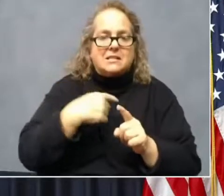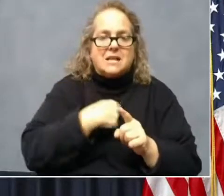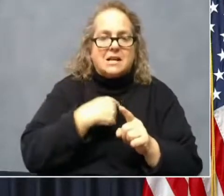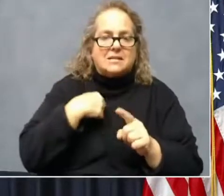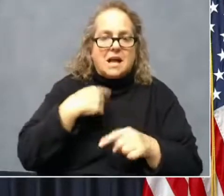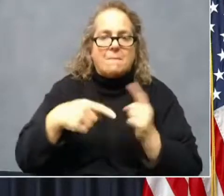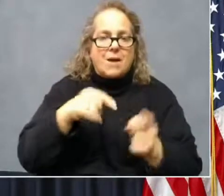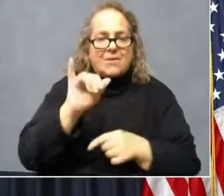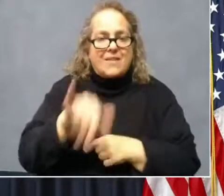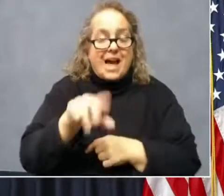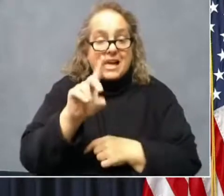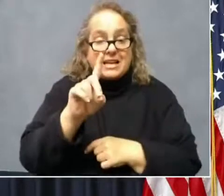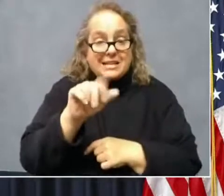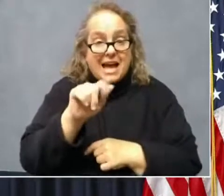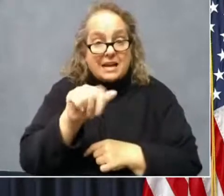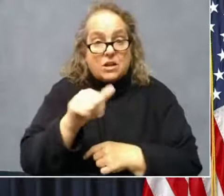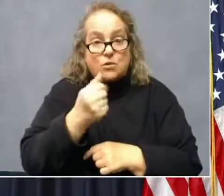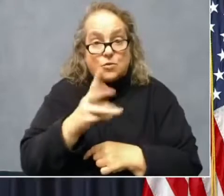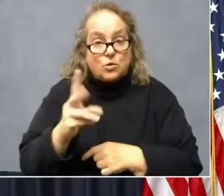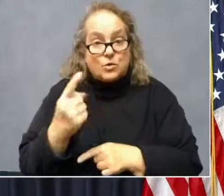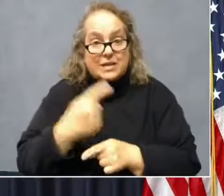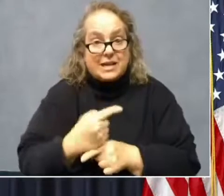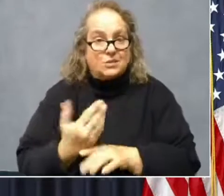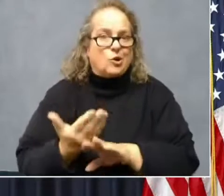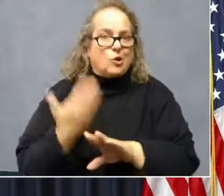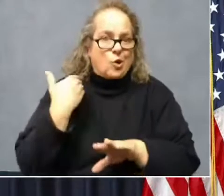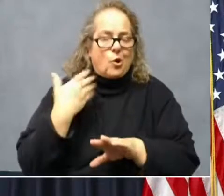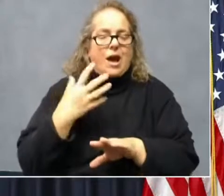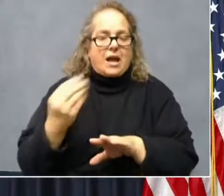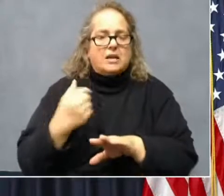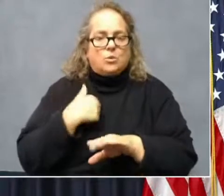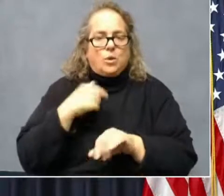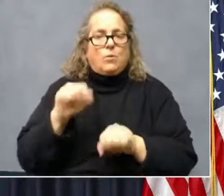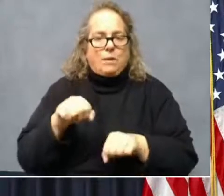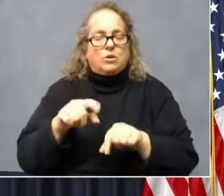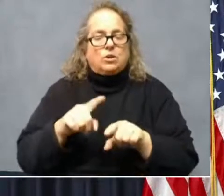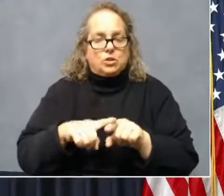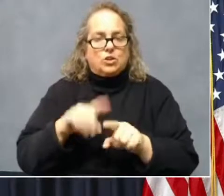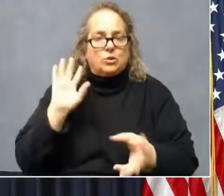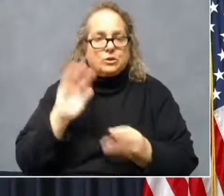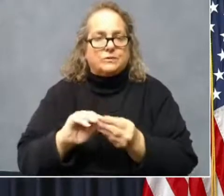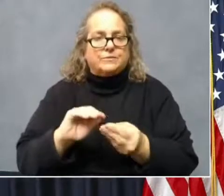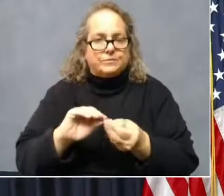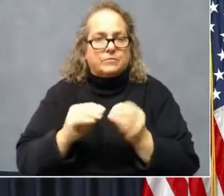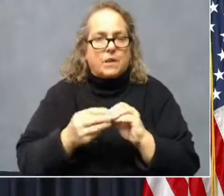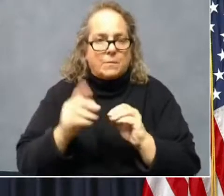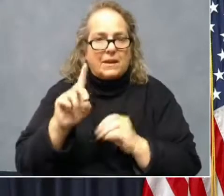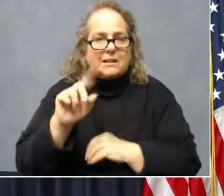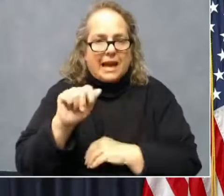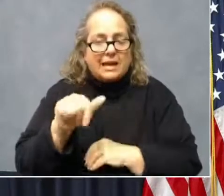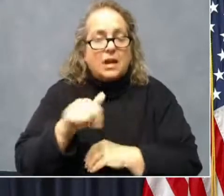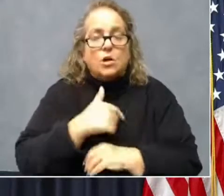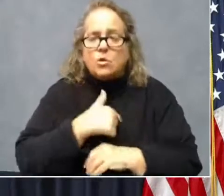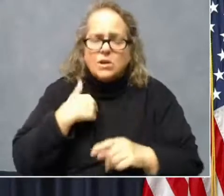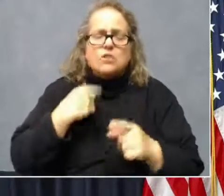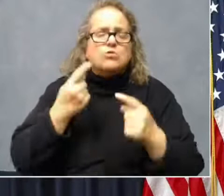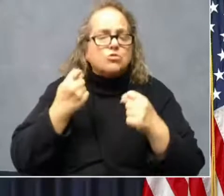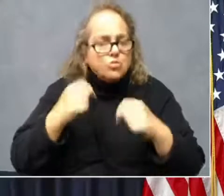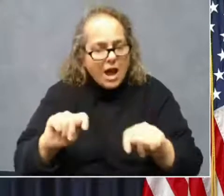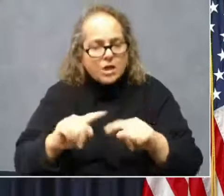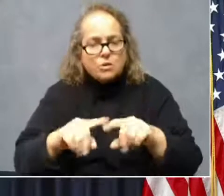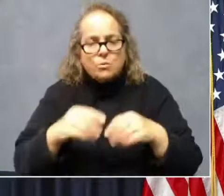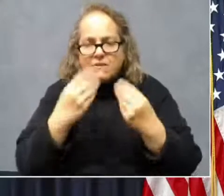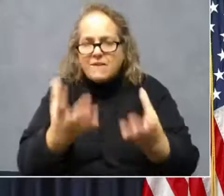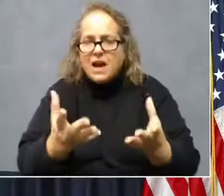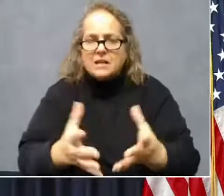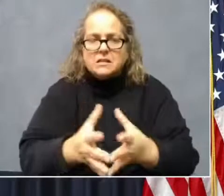able to pull it together. Again, we try to provide as much data as we can. We want you to be as informed as you